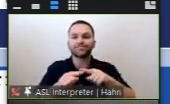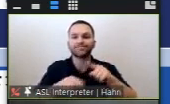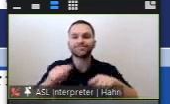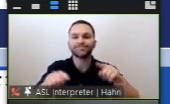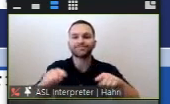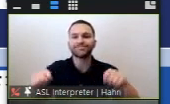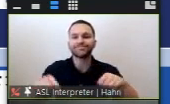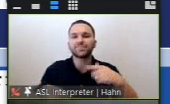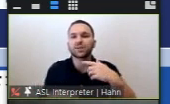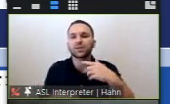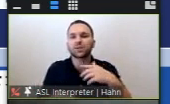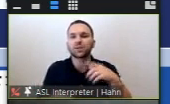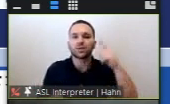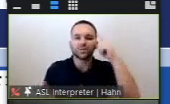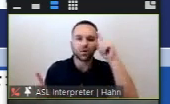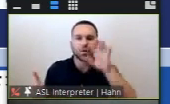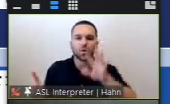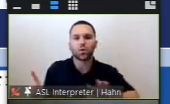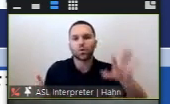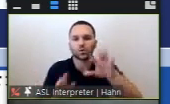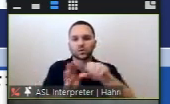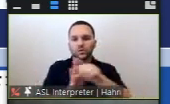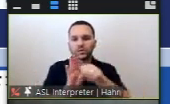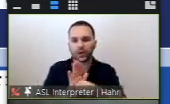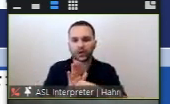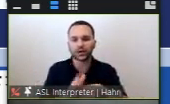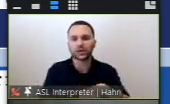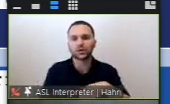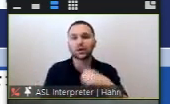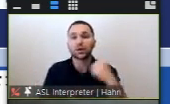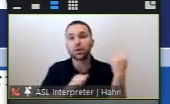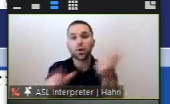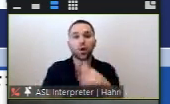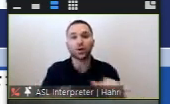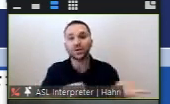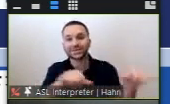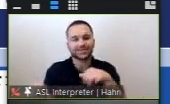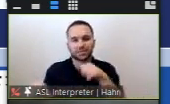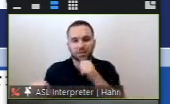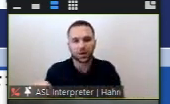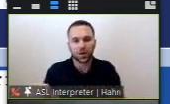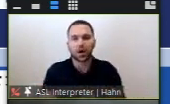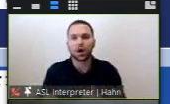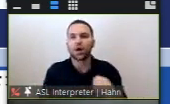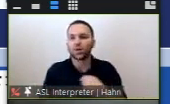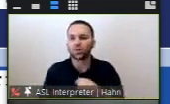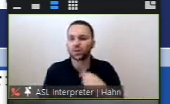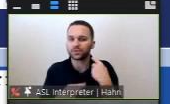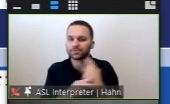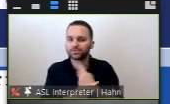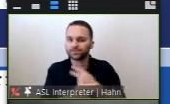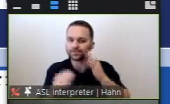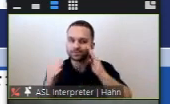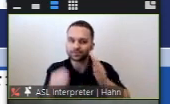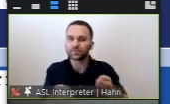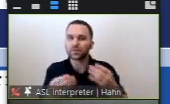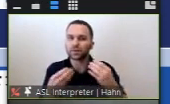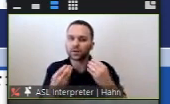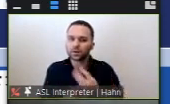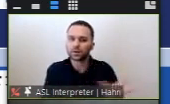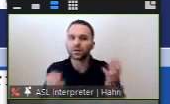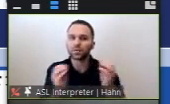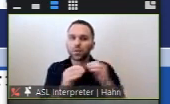regions across the state. And so we're continuing to devote our resources to increasing access and making it